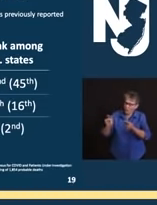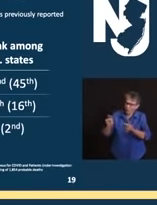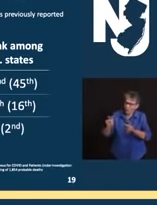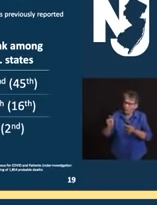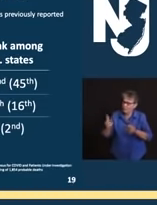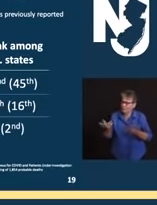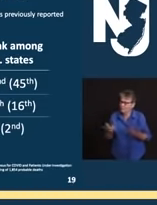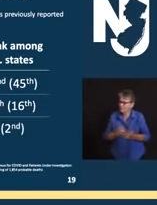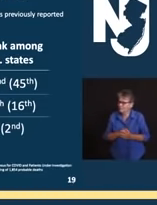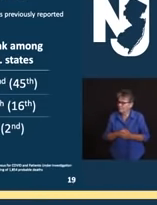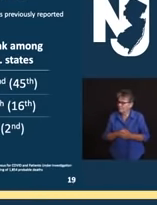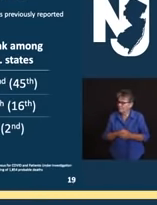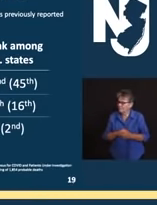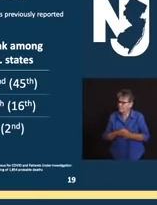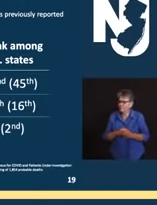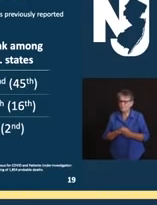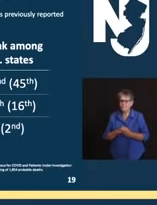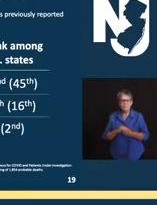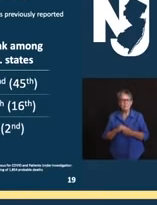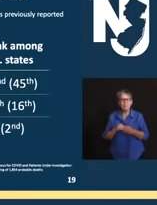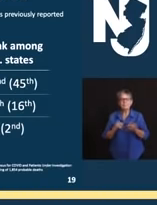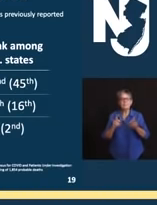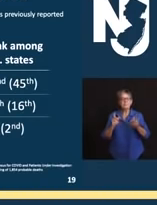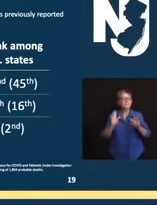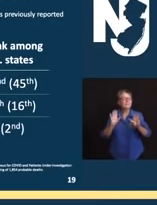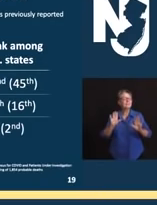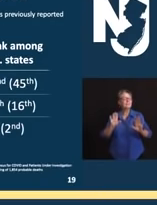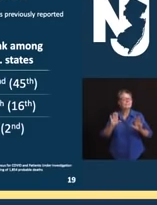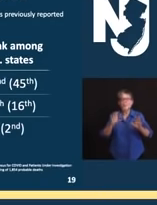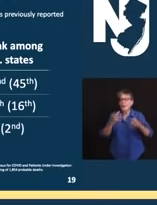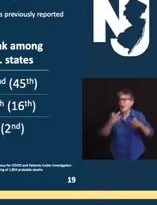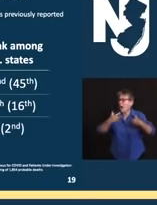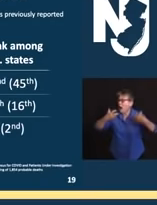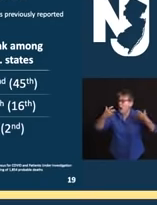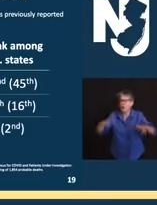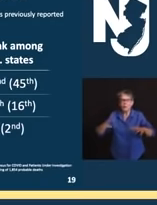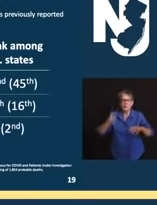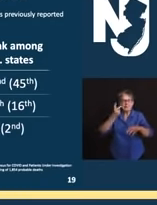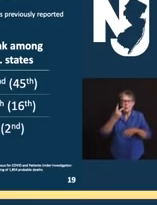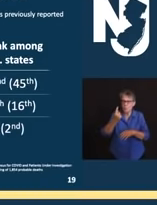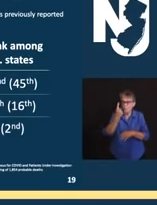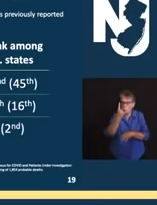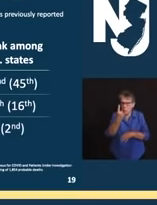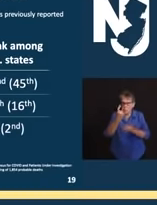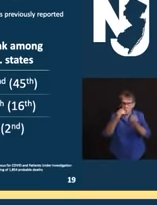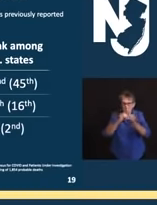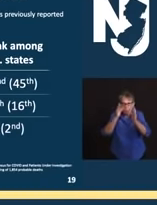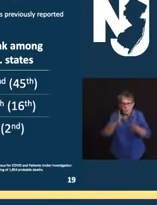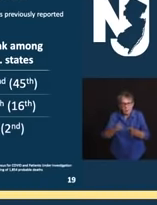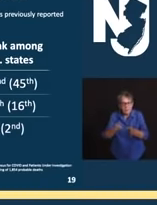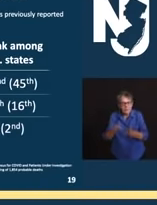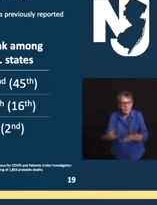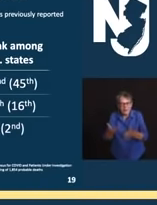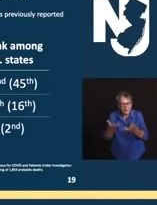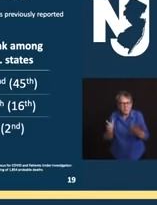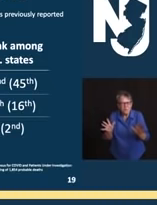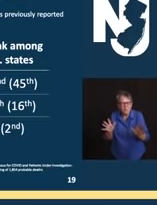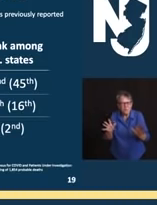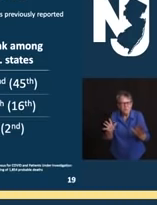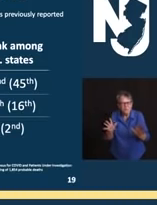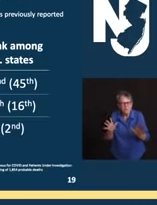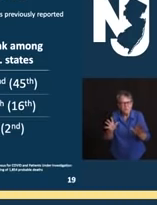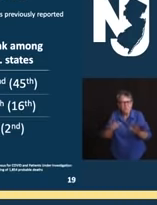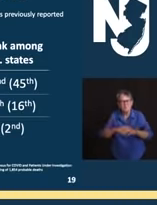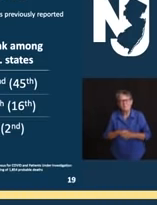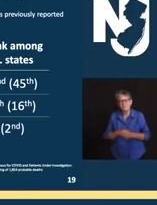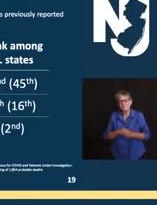place today, but only a week ago, as I mentioned, it was above 1, and if we change course too soon, it's going to not only rise,